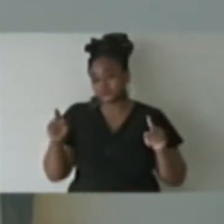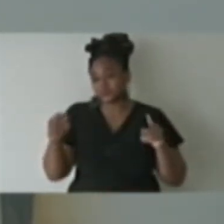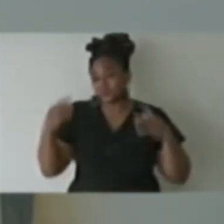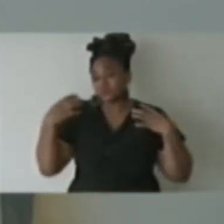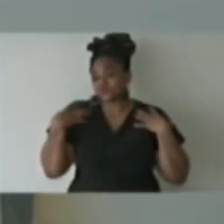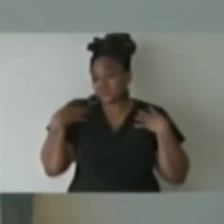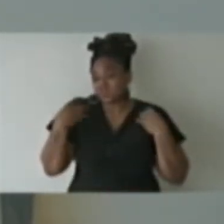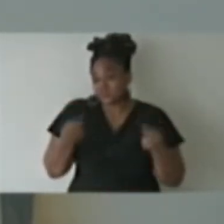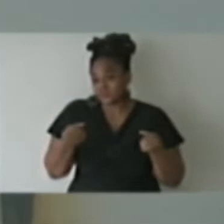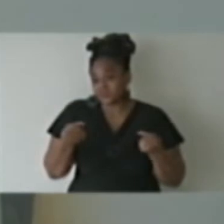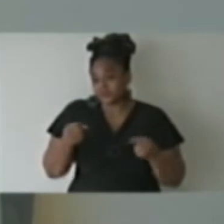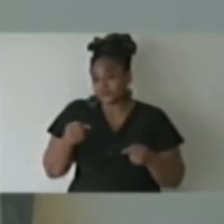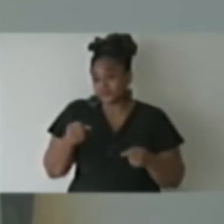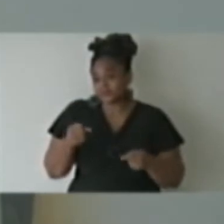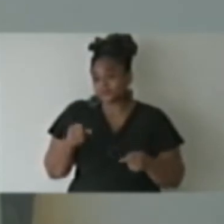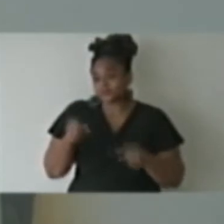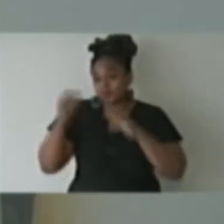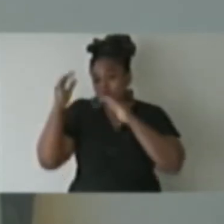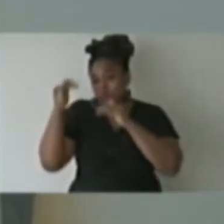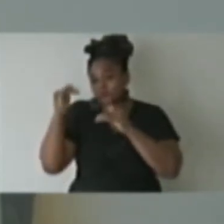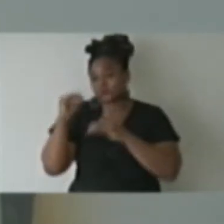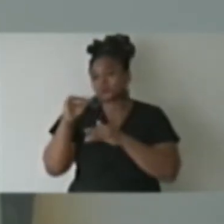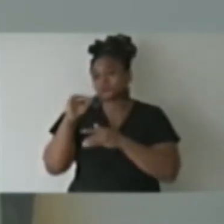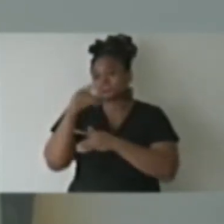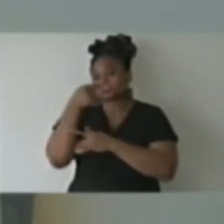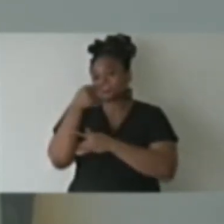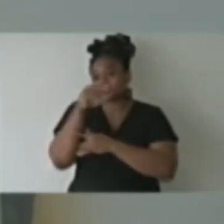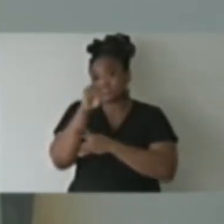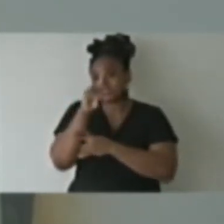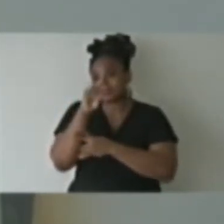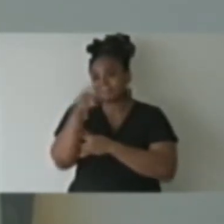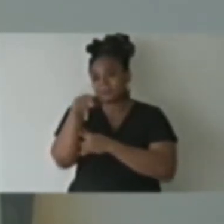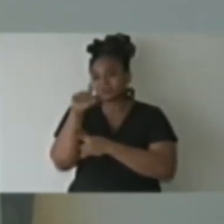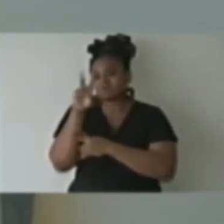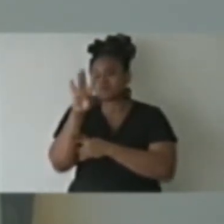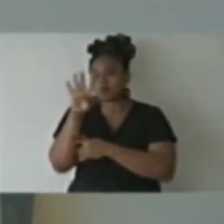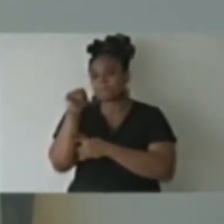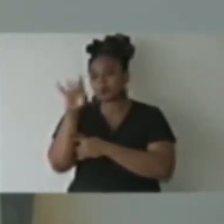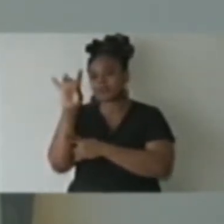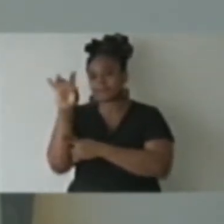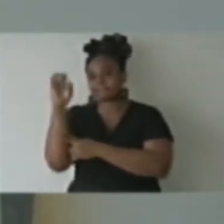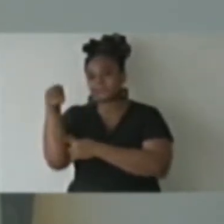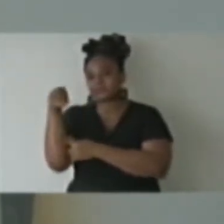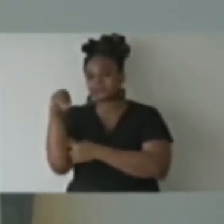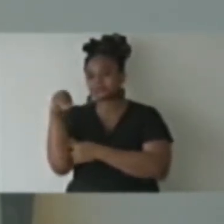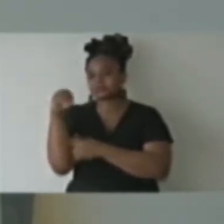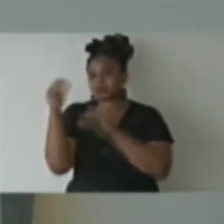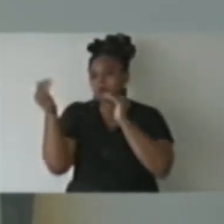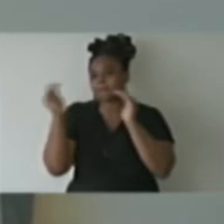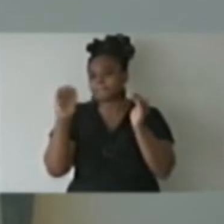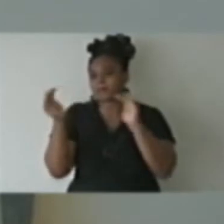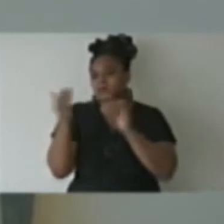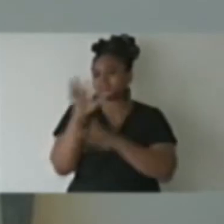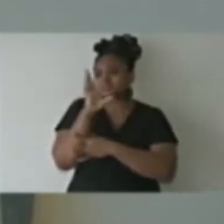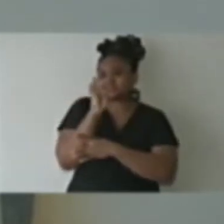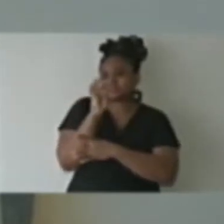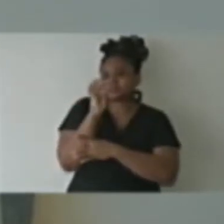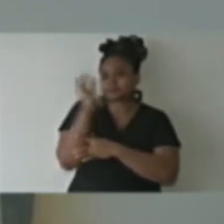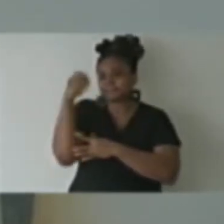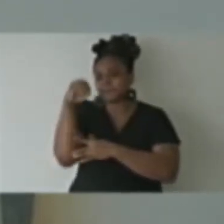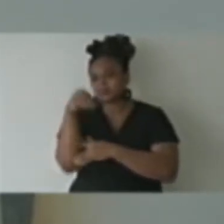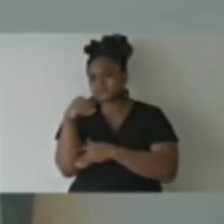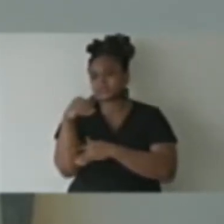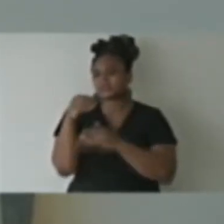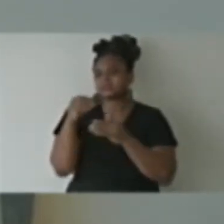is slower than expected with real GDP growth of 4.8% compared to the 6% originally